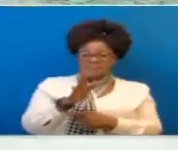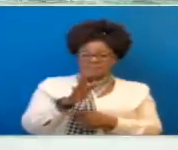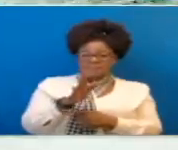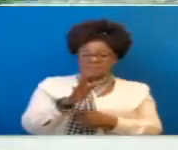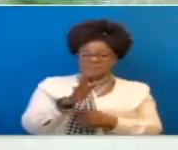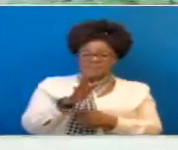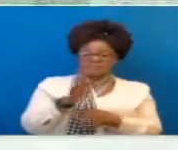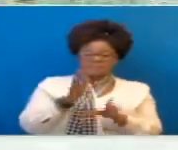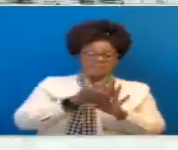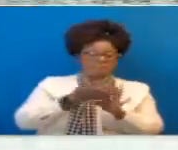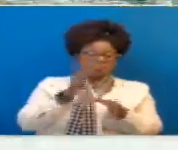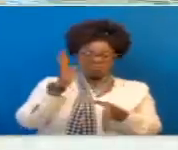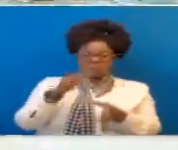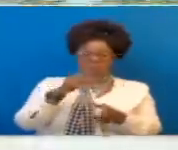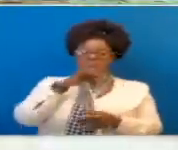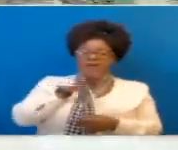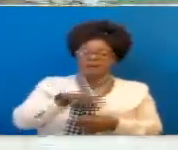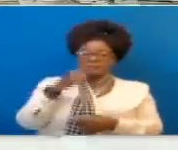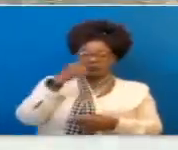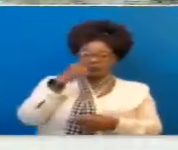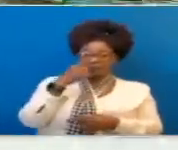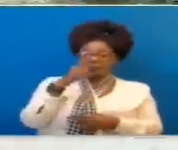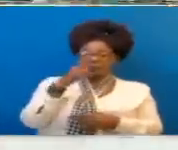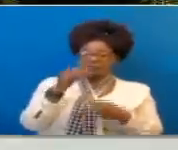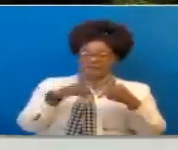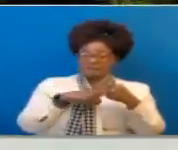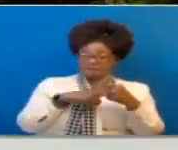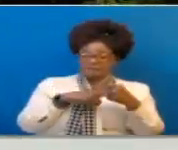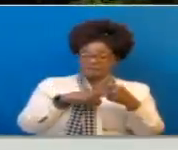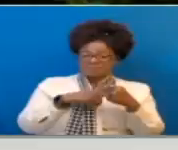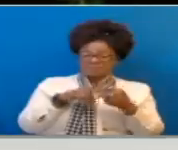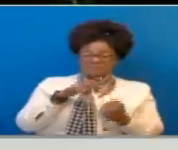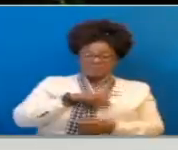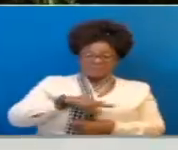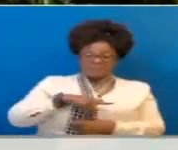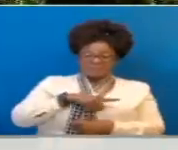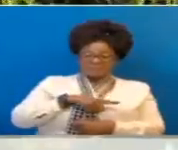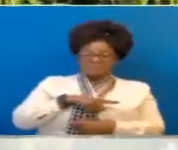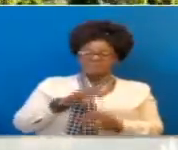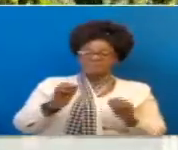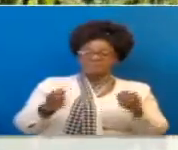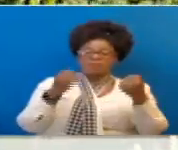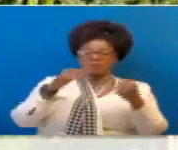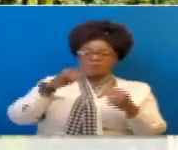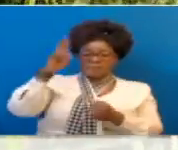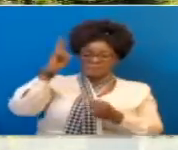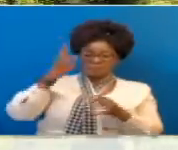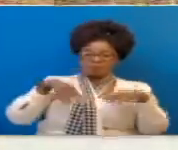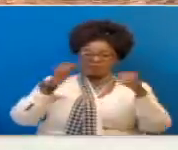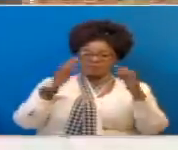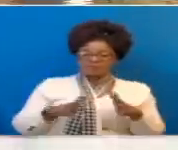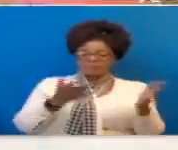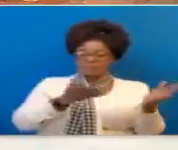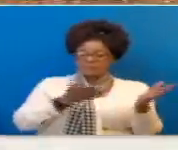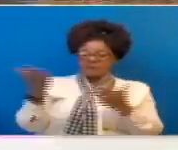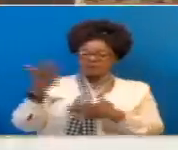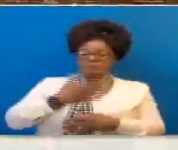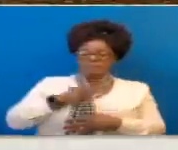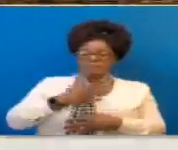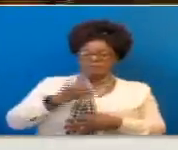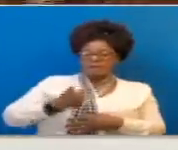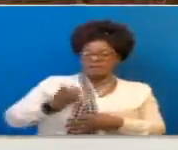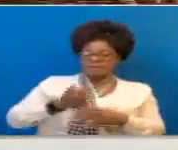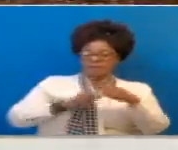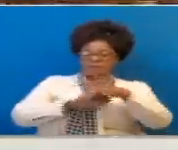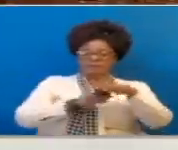She ran away from her parents' home in 2017. Luckily, she was rescued by police officers and taken to Samburu Girls Foundation.